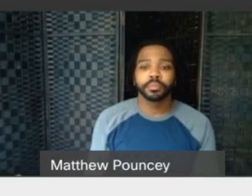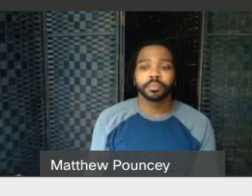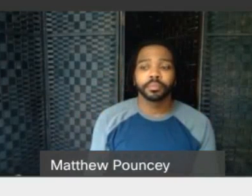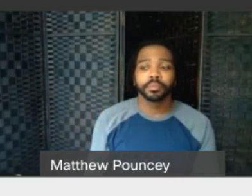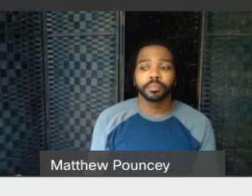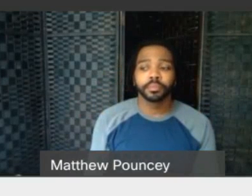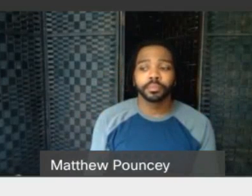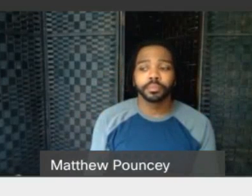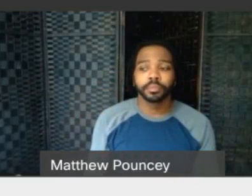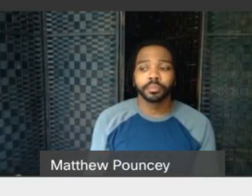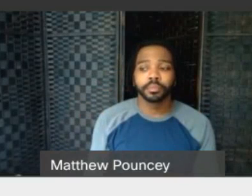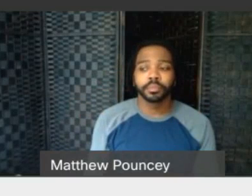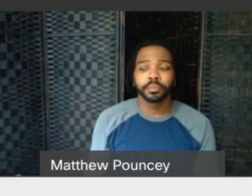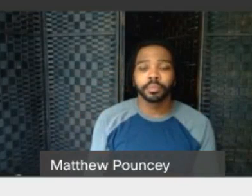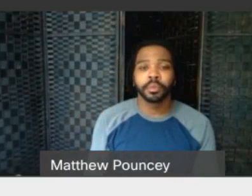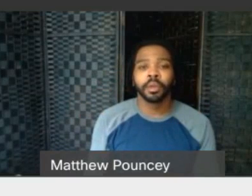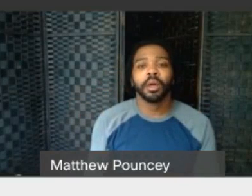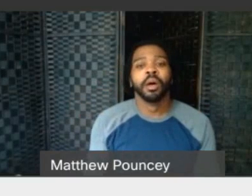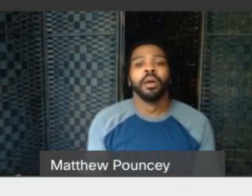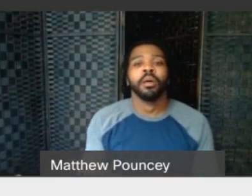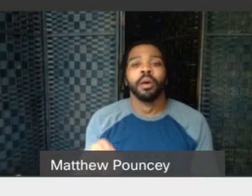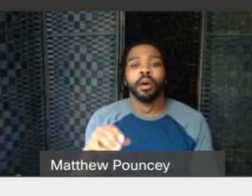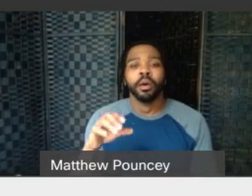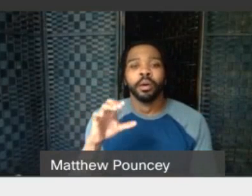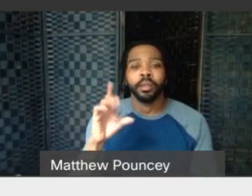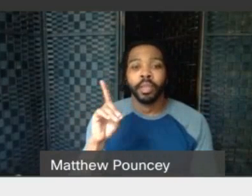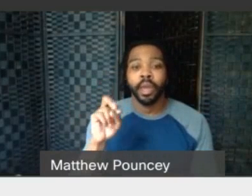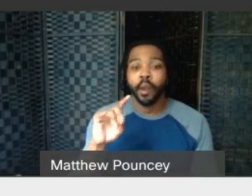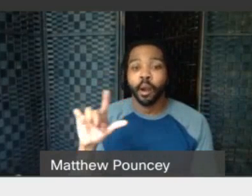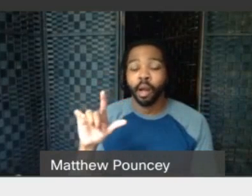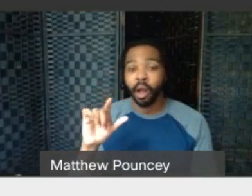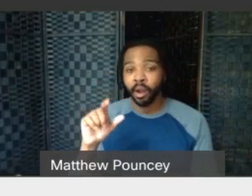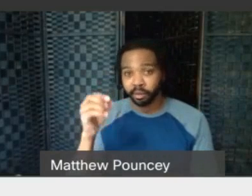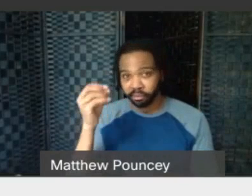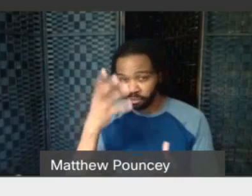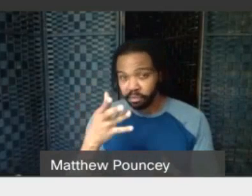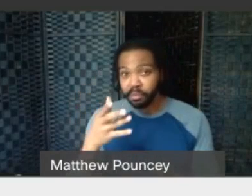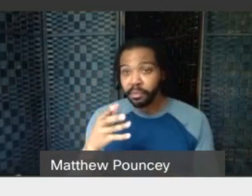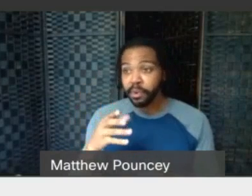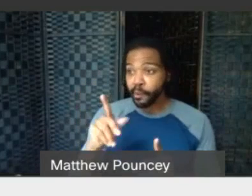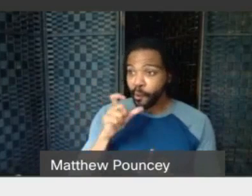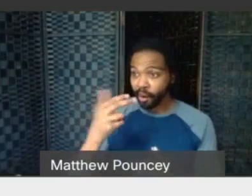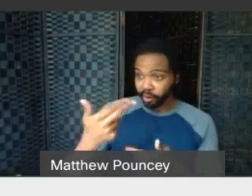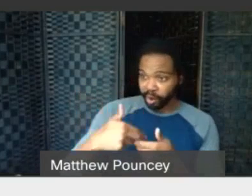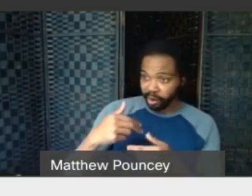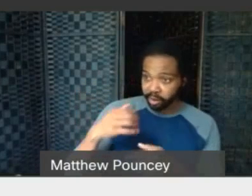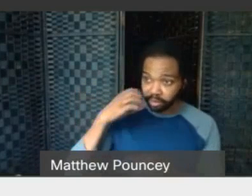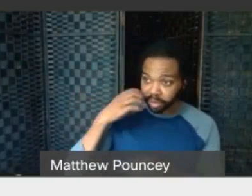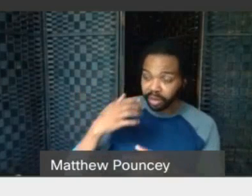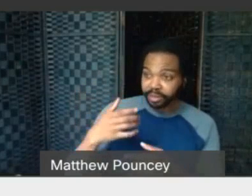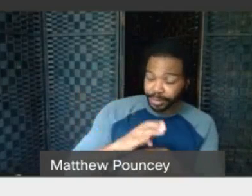Yeah. Just quickly, I just wanted to point out to those that have joined via computer that my colleague from DC Health, Andrea